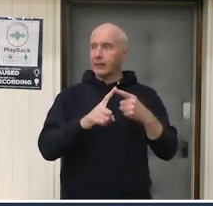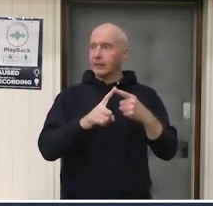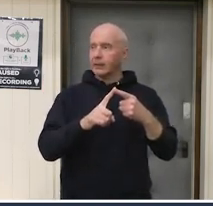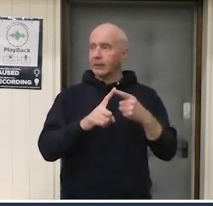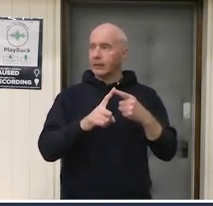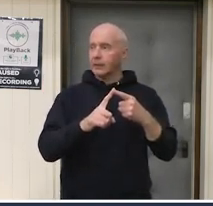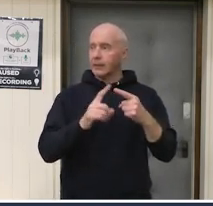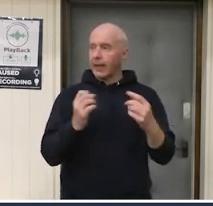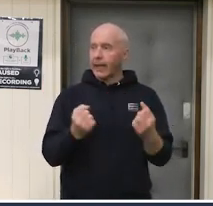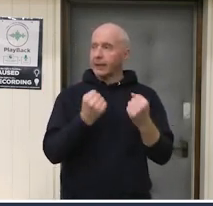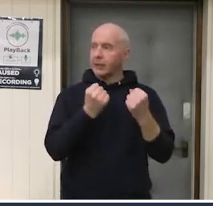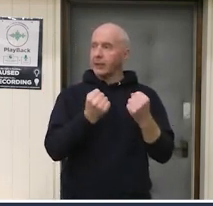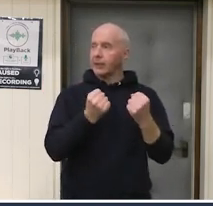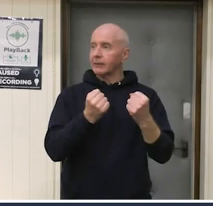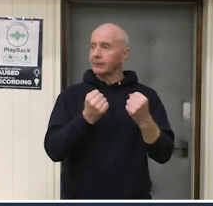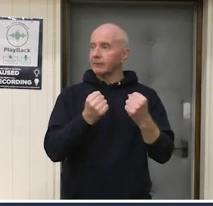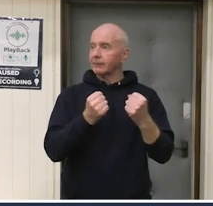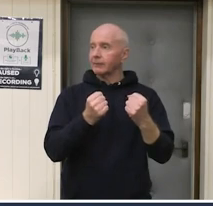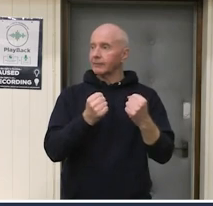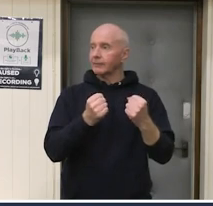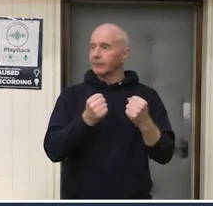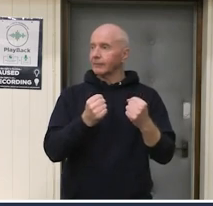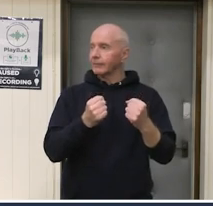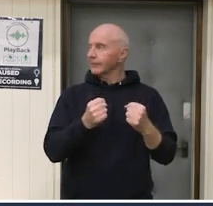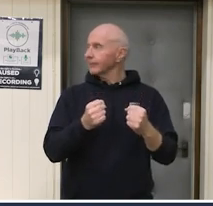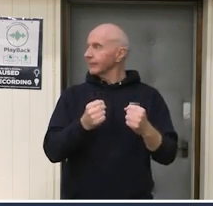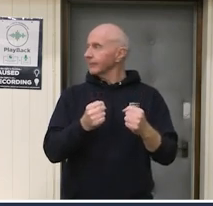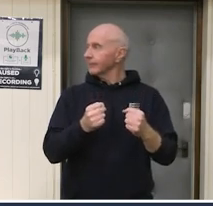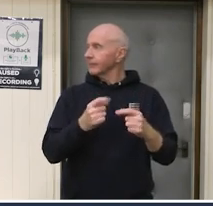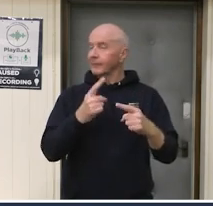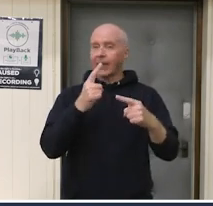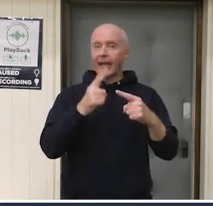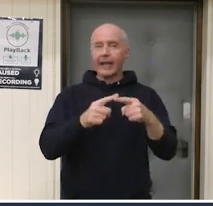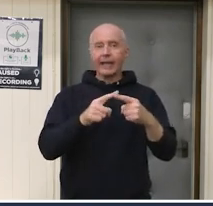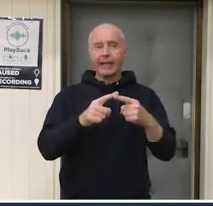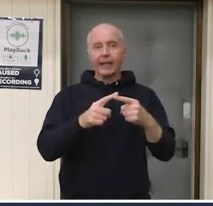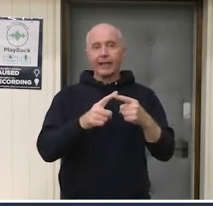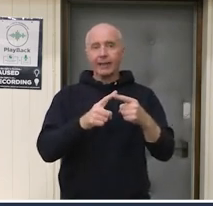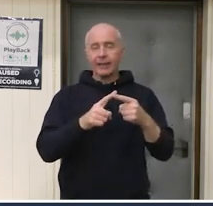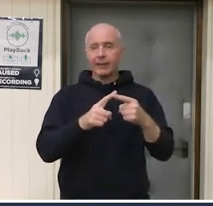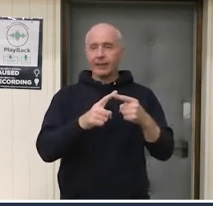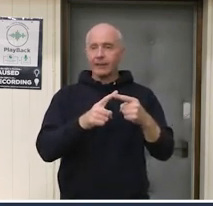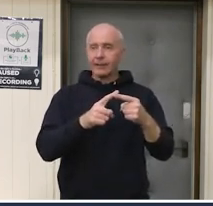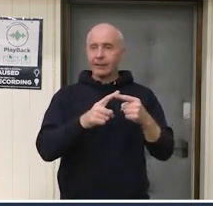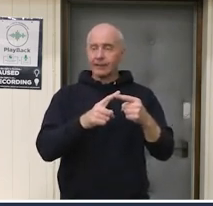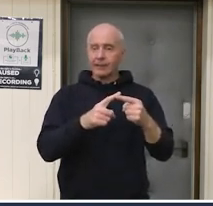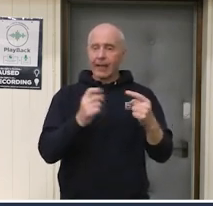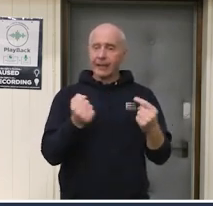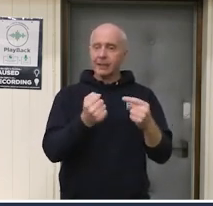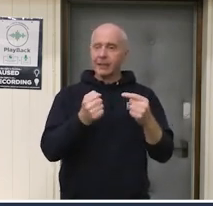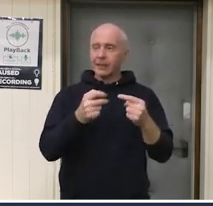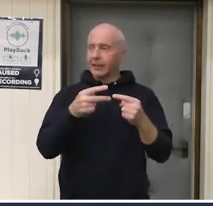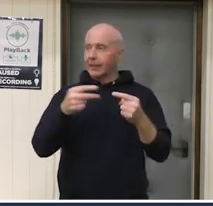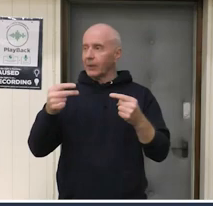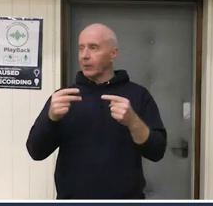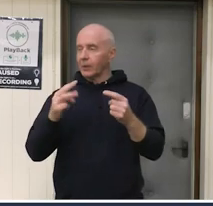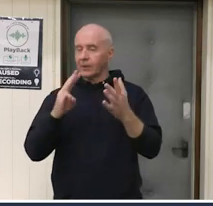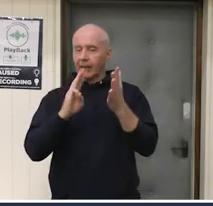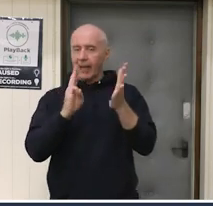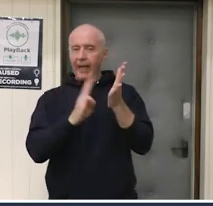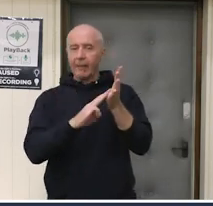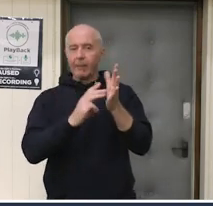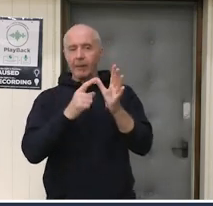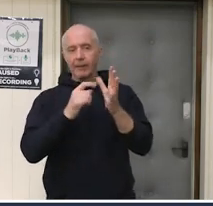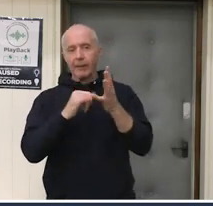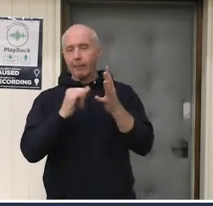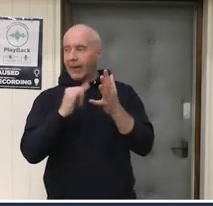Energy. Yep, mass, M, sorry, just shout it out. Pretend I didn't say that, M. Yeah, yeah, and